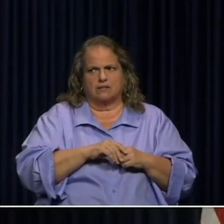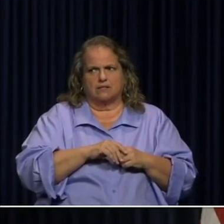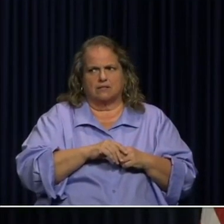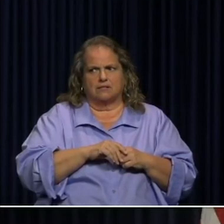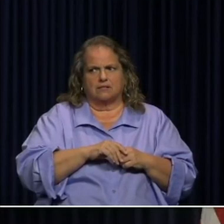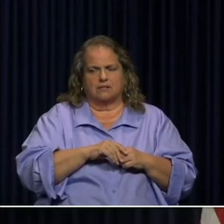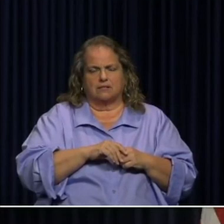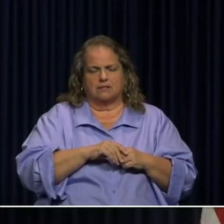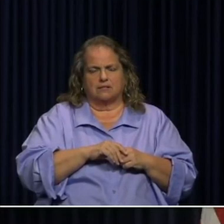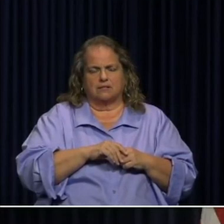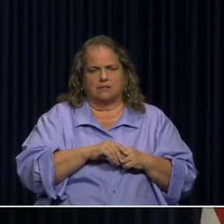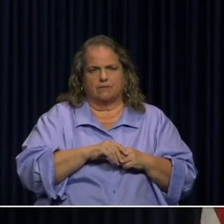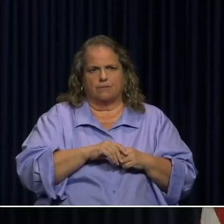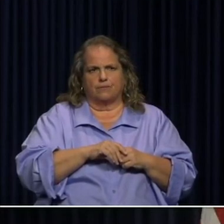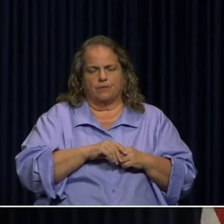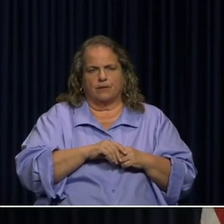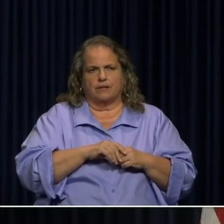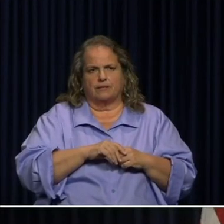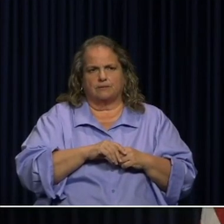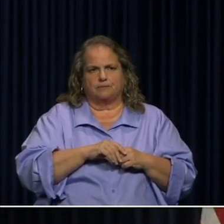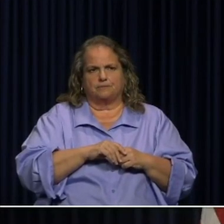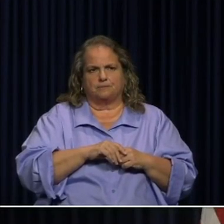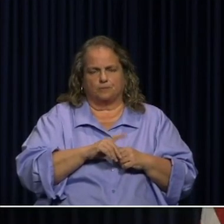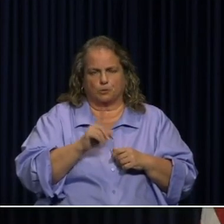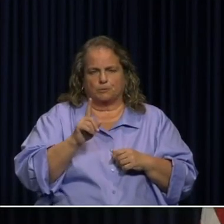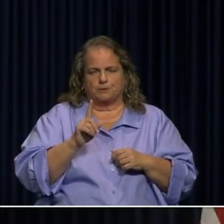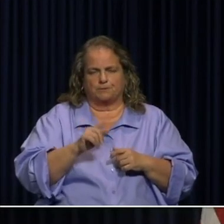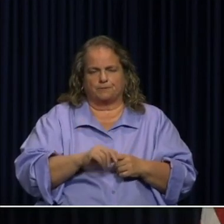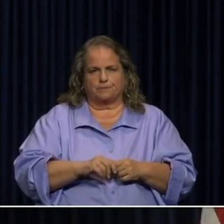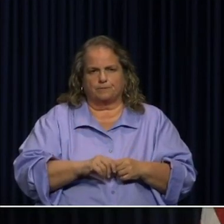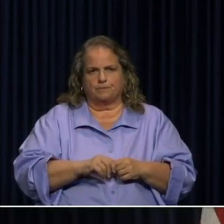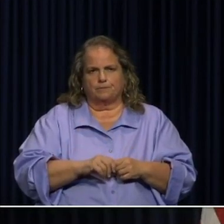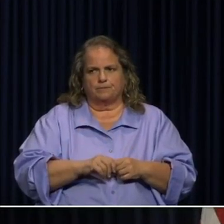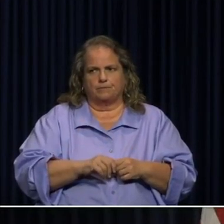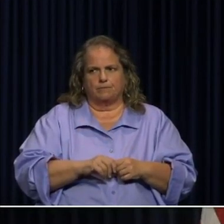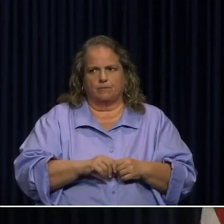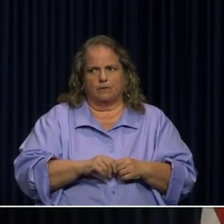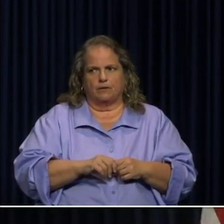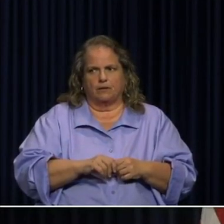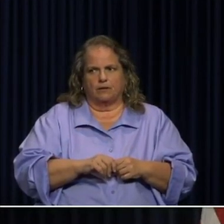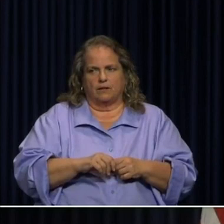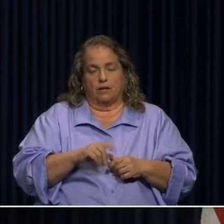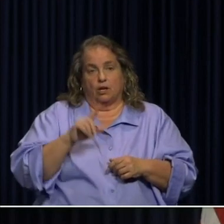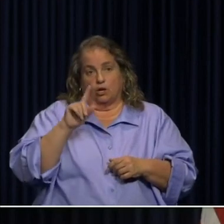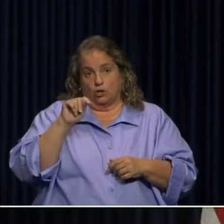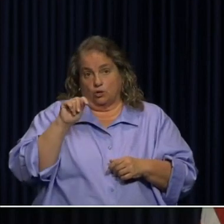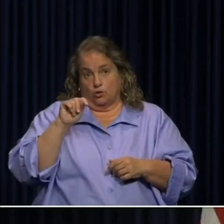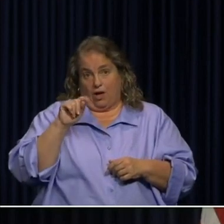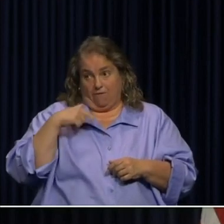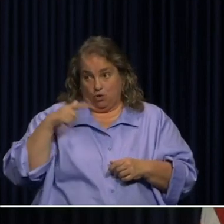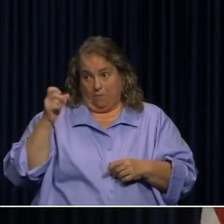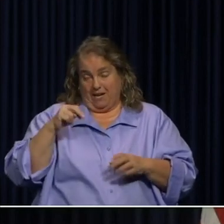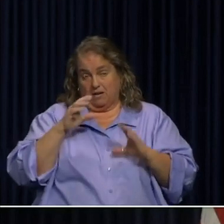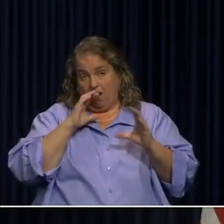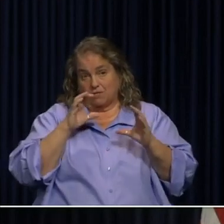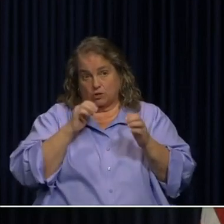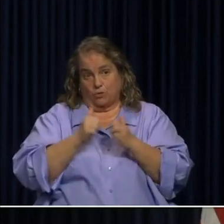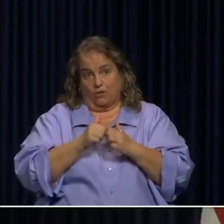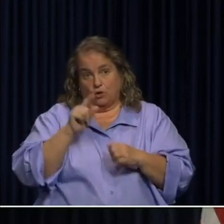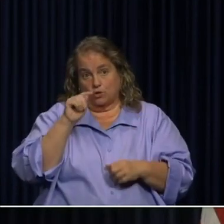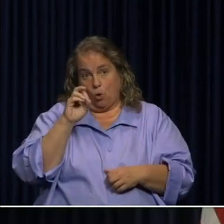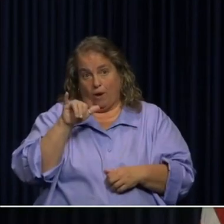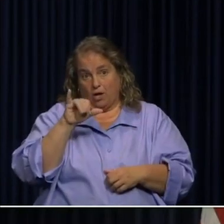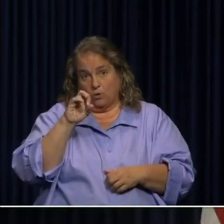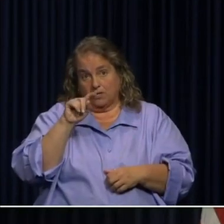text message here. Toyota's talked about transitioning from making vehicles to making PPE. Have you been in conversation with them about how